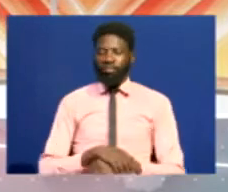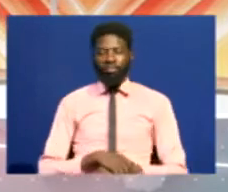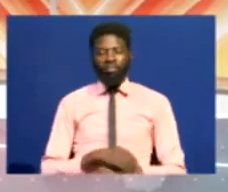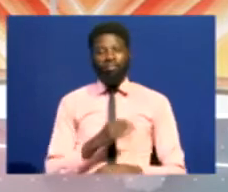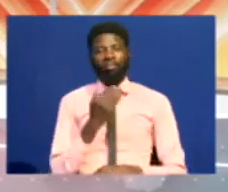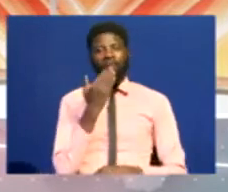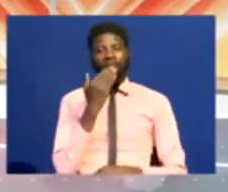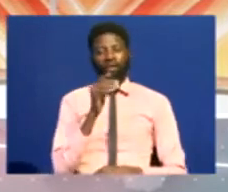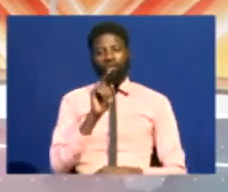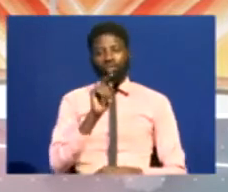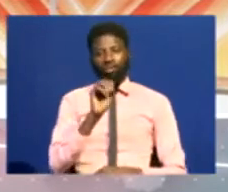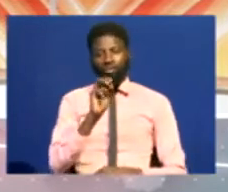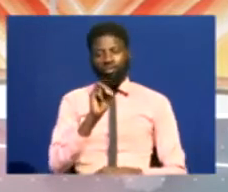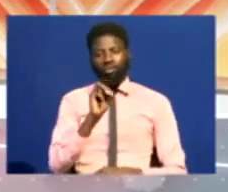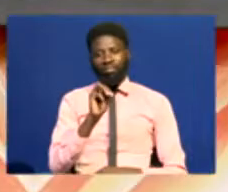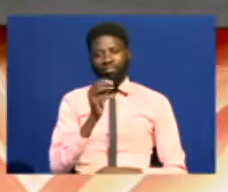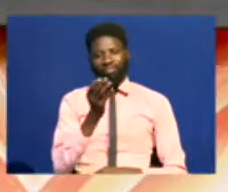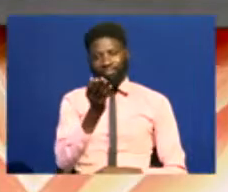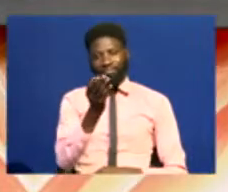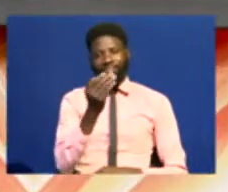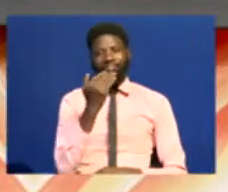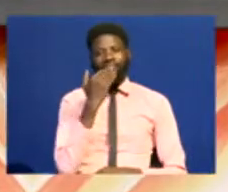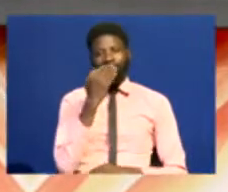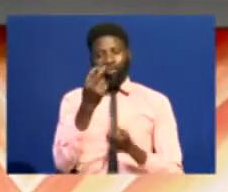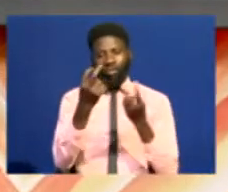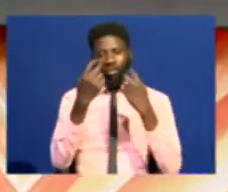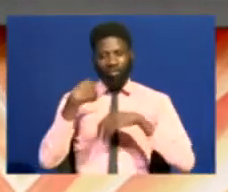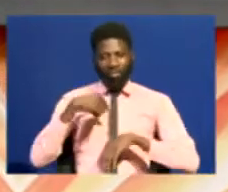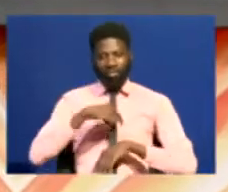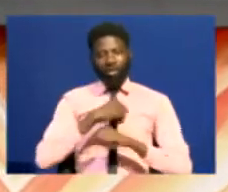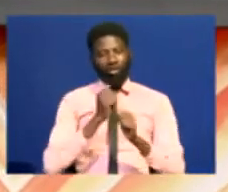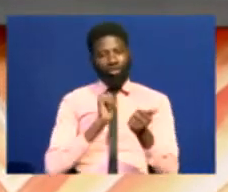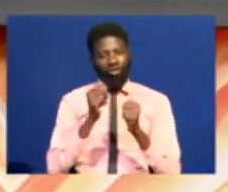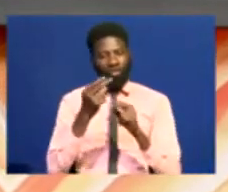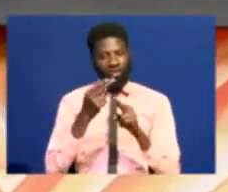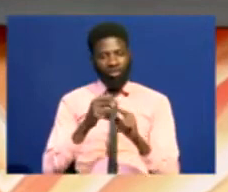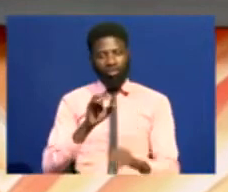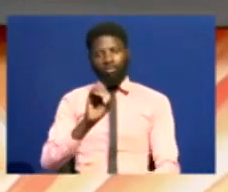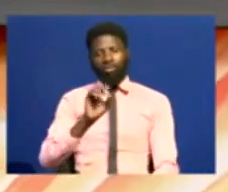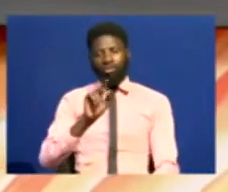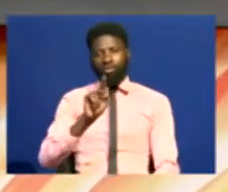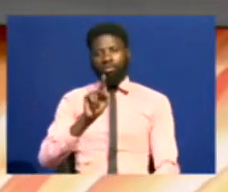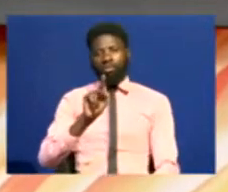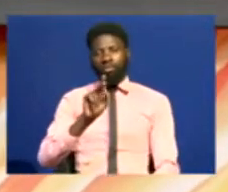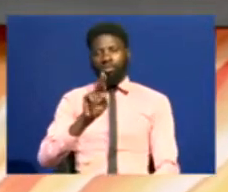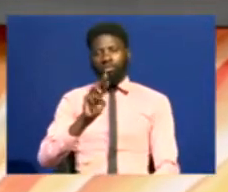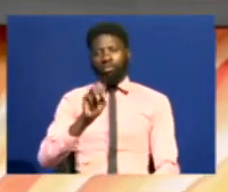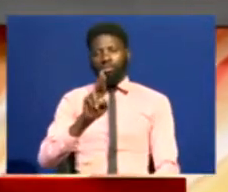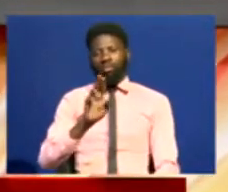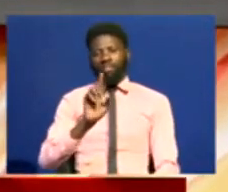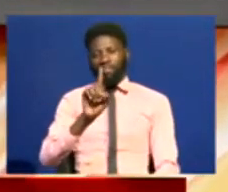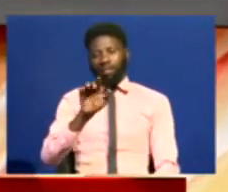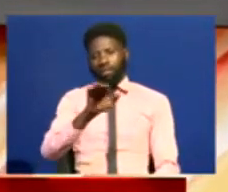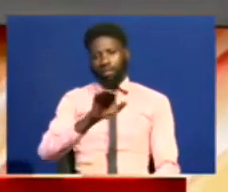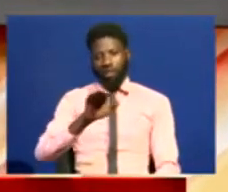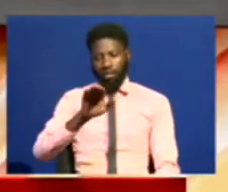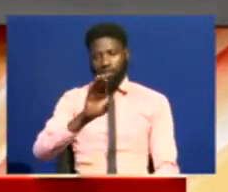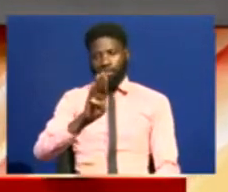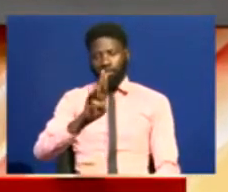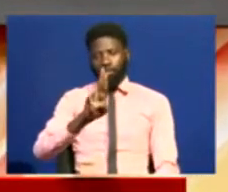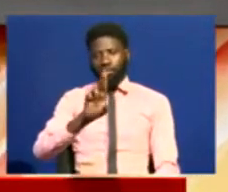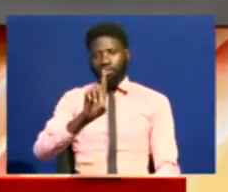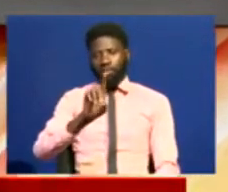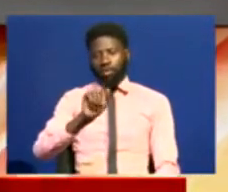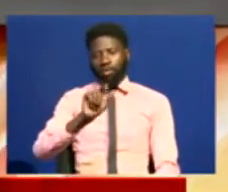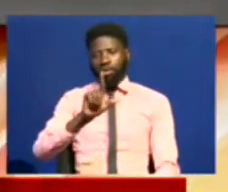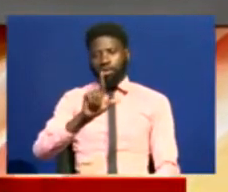Thank you for joining us on Prime Edition Sports. I'm Bernard Okumu, and let's begin in Budalangi, where Busia Elites and Busia